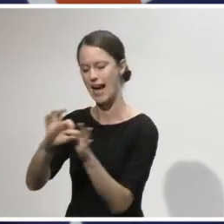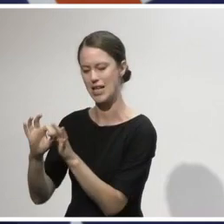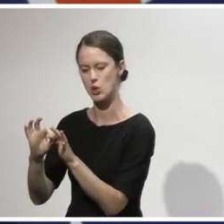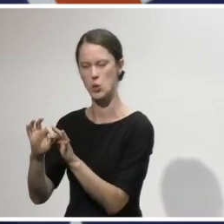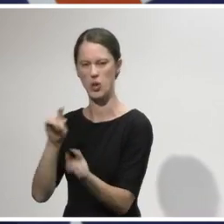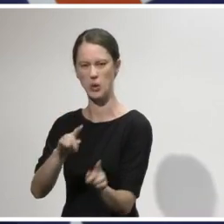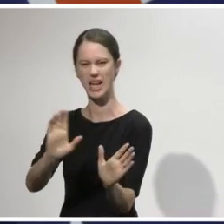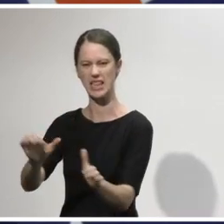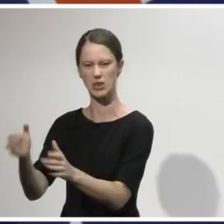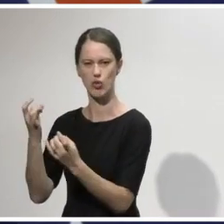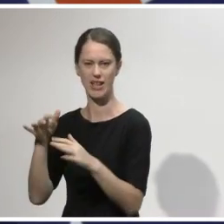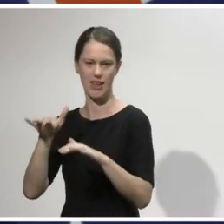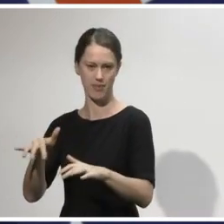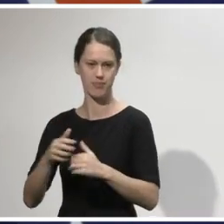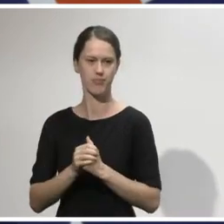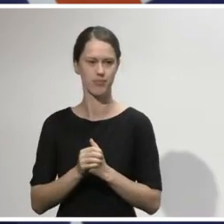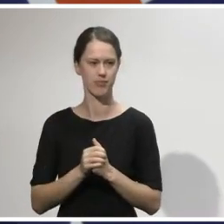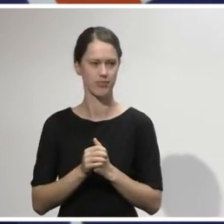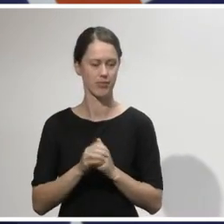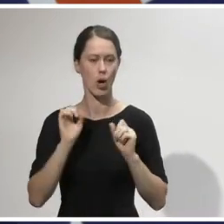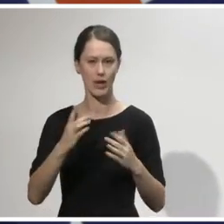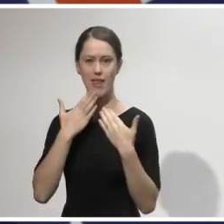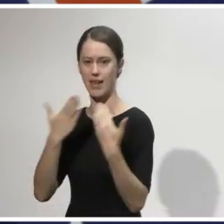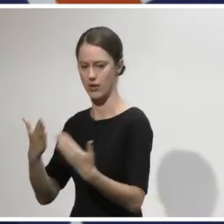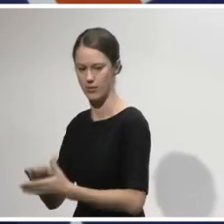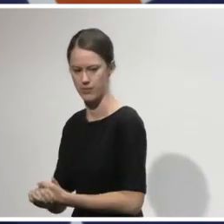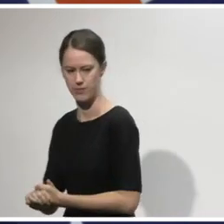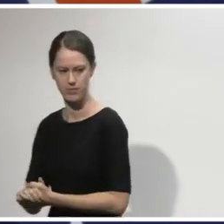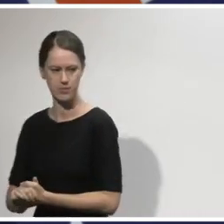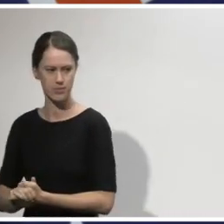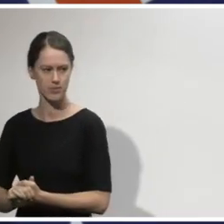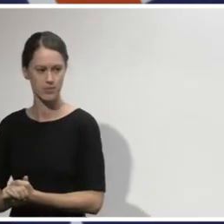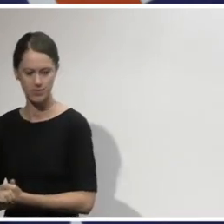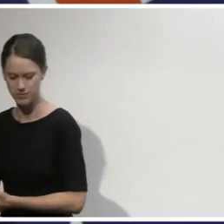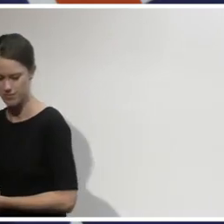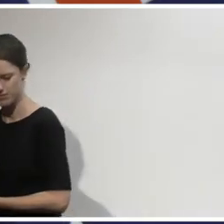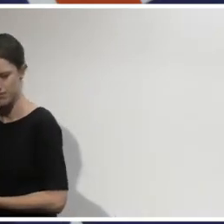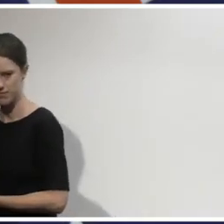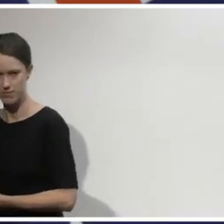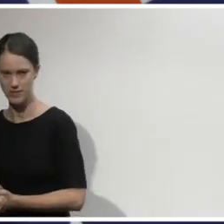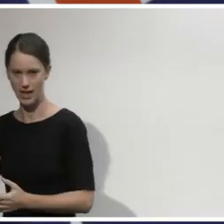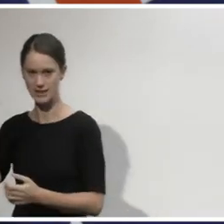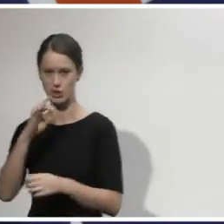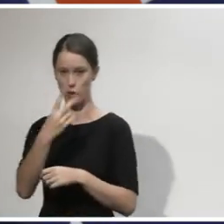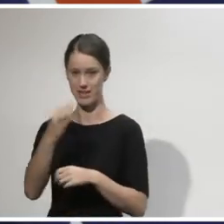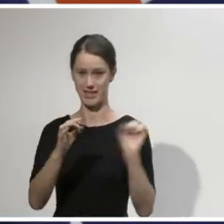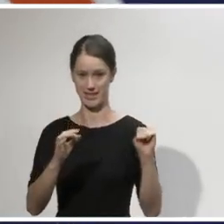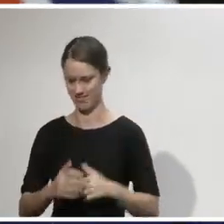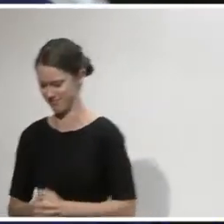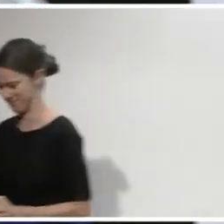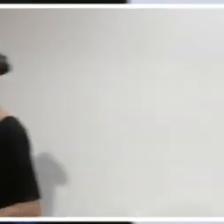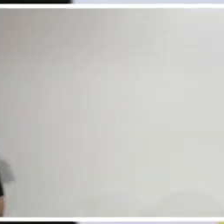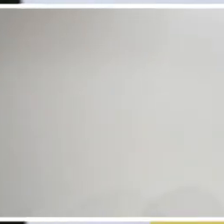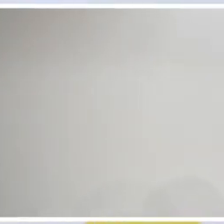known clusters and other cases. Okay, community thank you. outbreak 2%? Yes, it is 2%. Thank you.